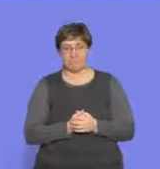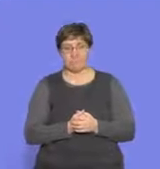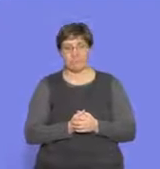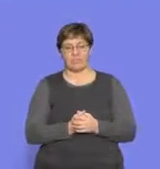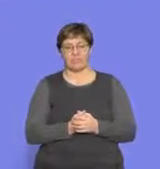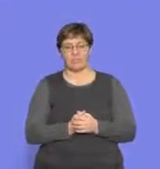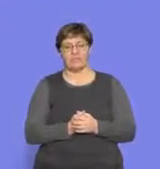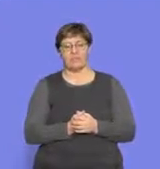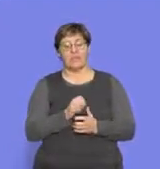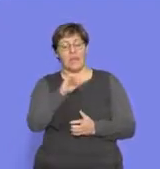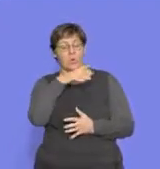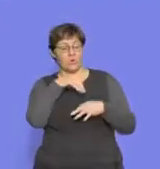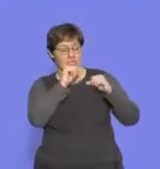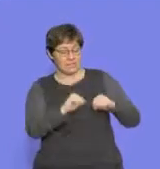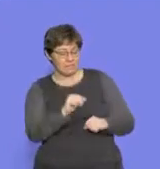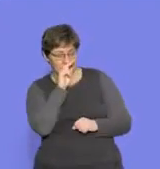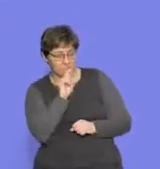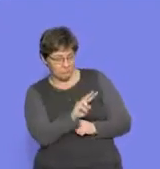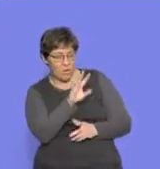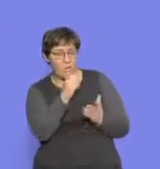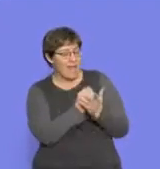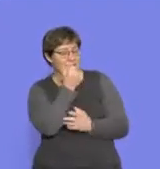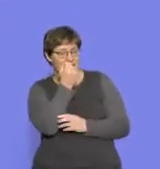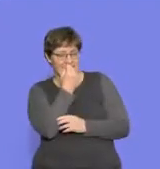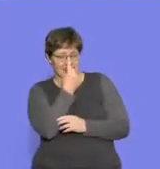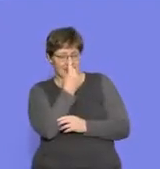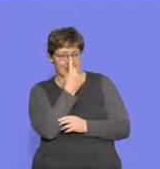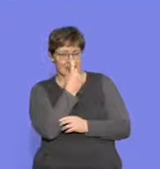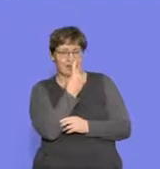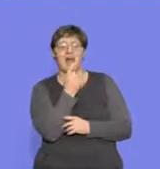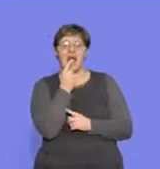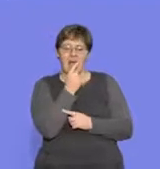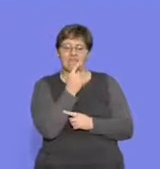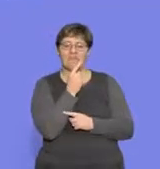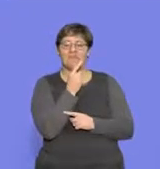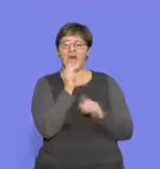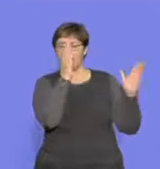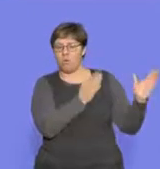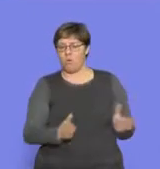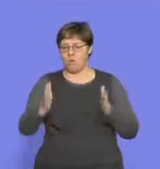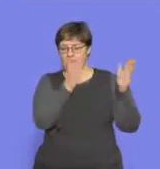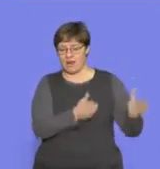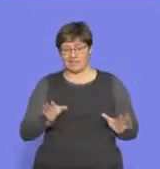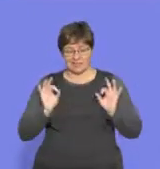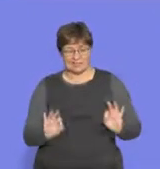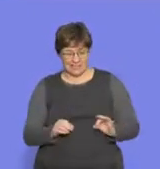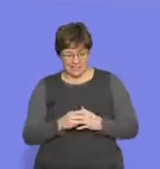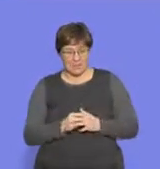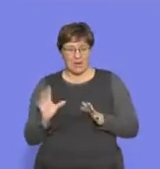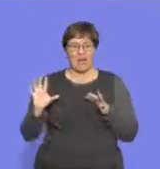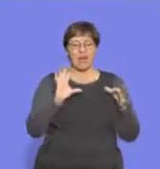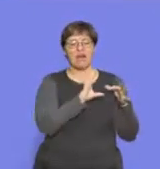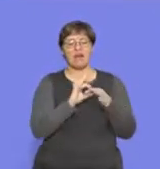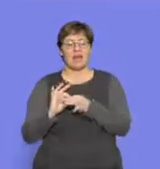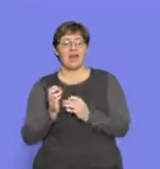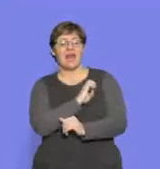As we look at ecosystems, it's important that we understand that there's an organization within ecosystems, and that organization is often linked to how